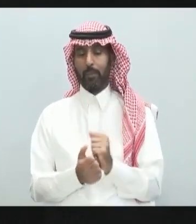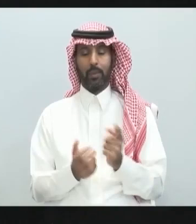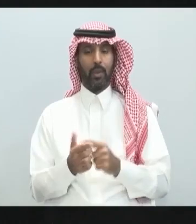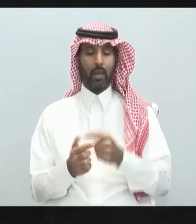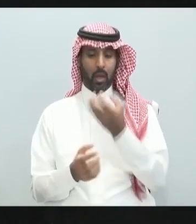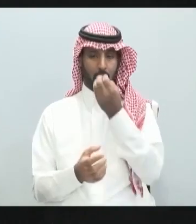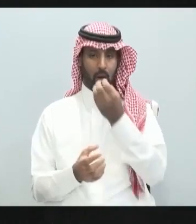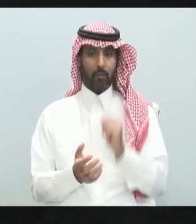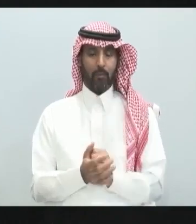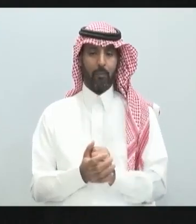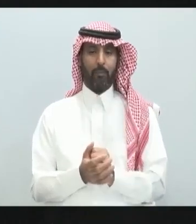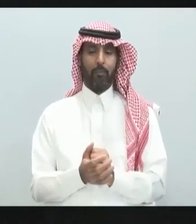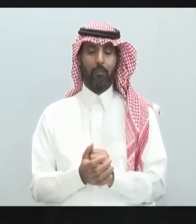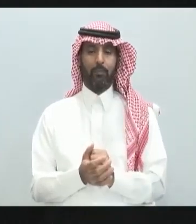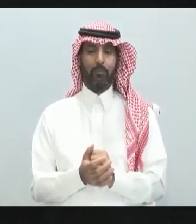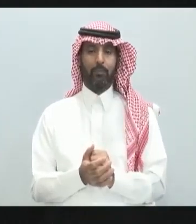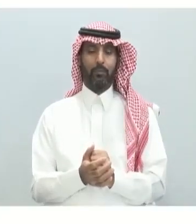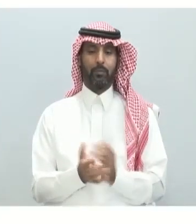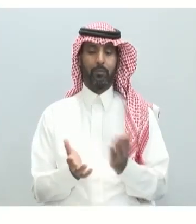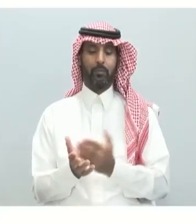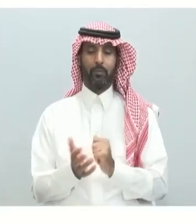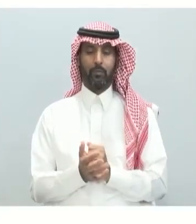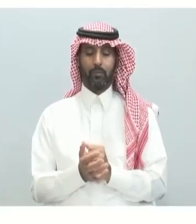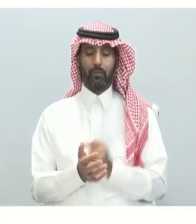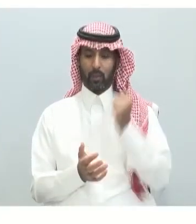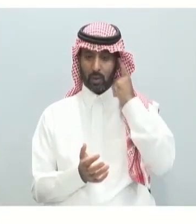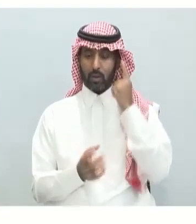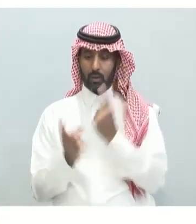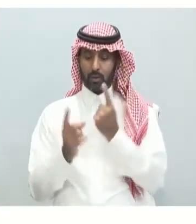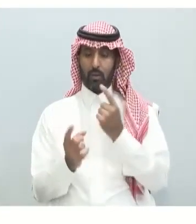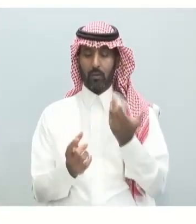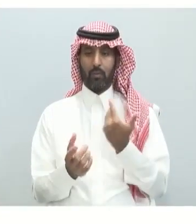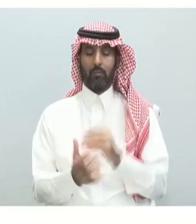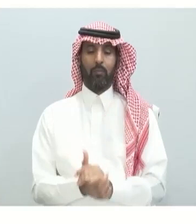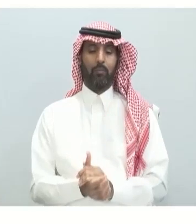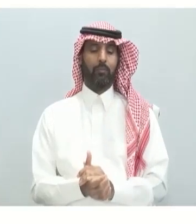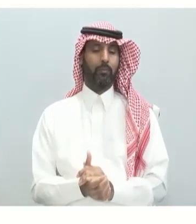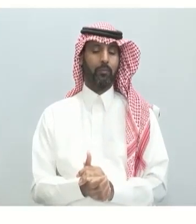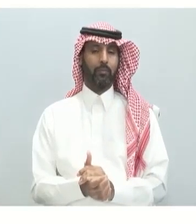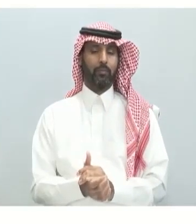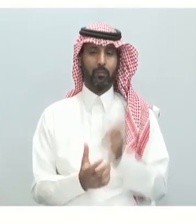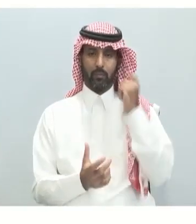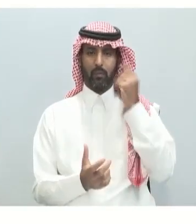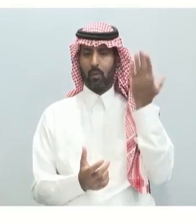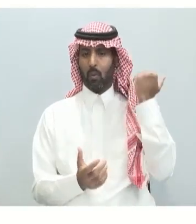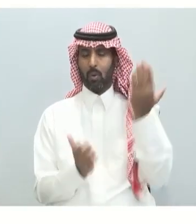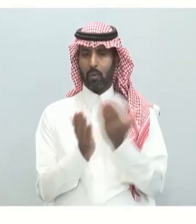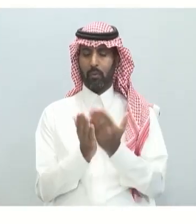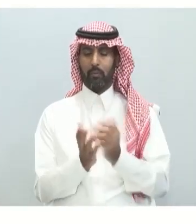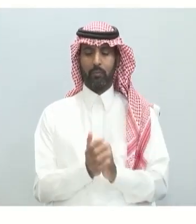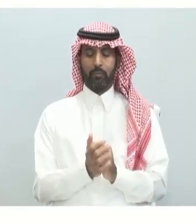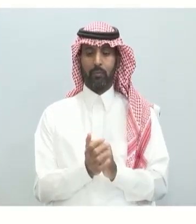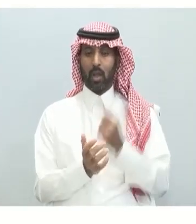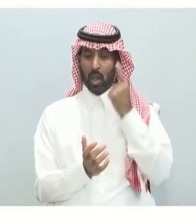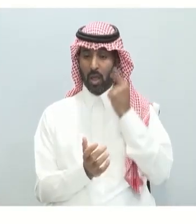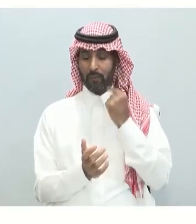so yes this is an easy one actually that they get to know each other so if you remember our previous lesson uh